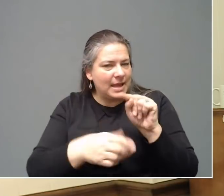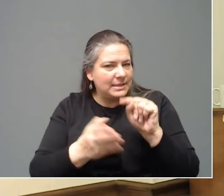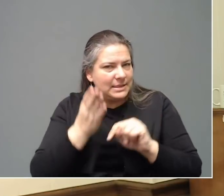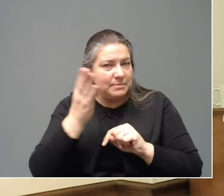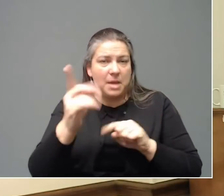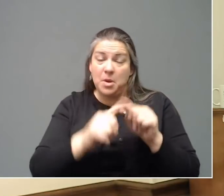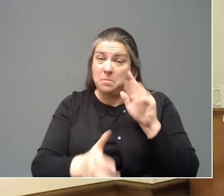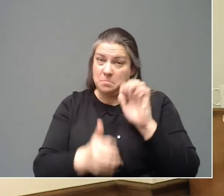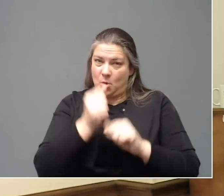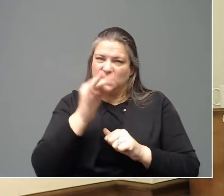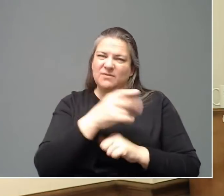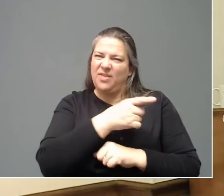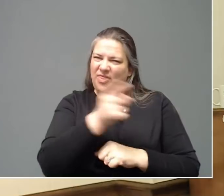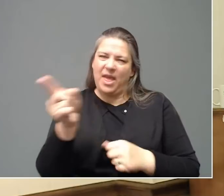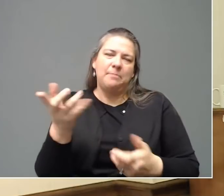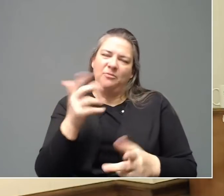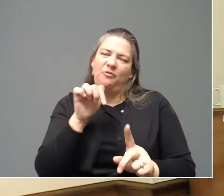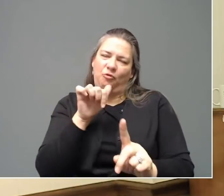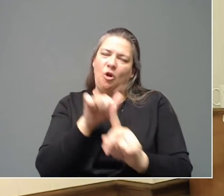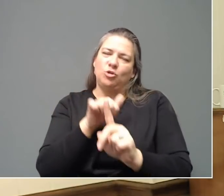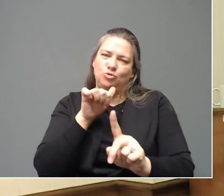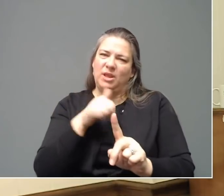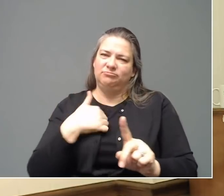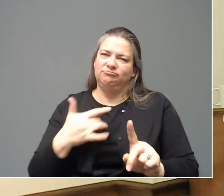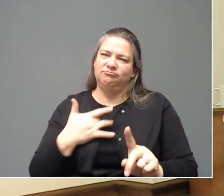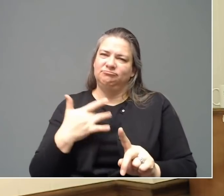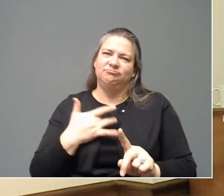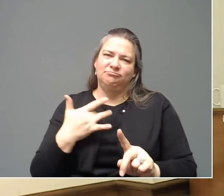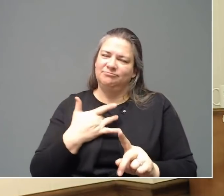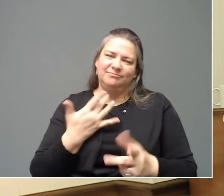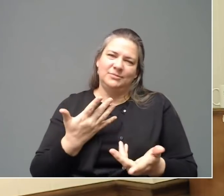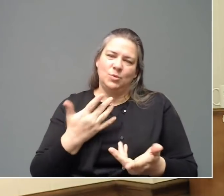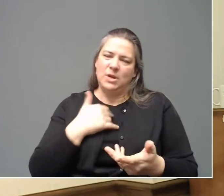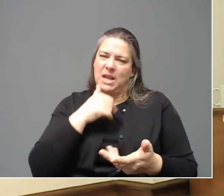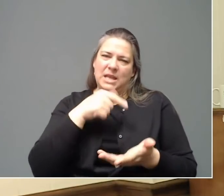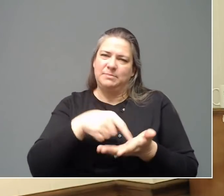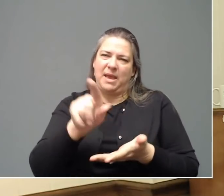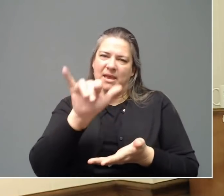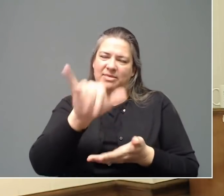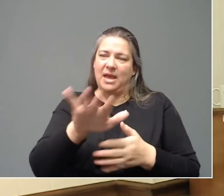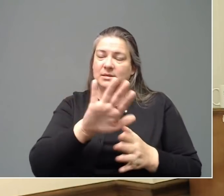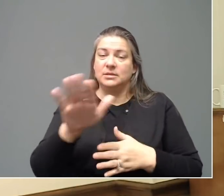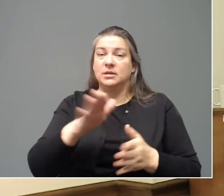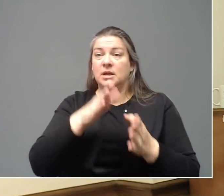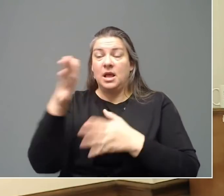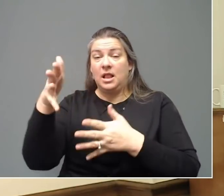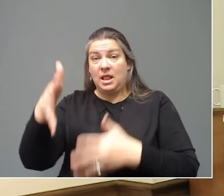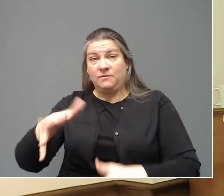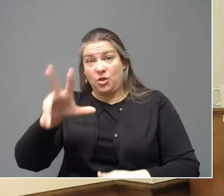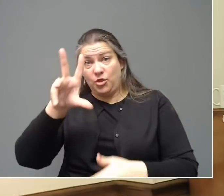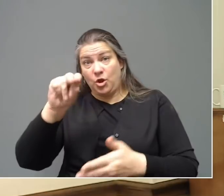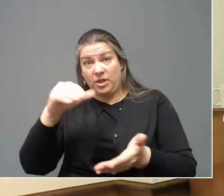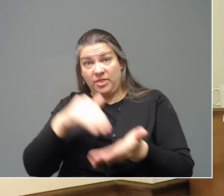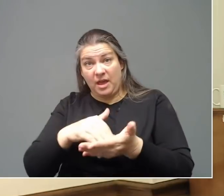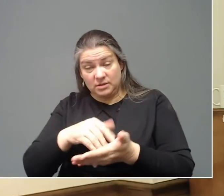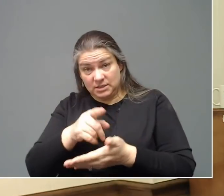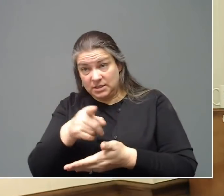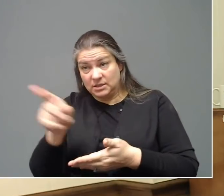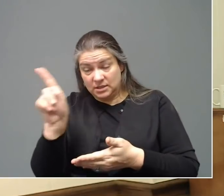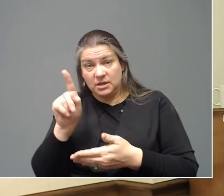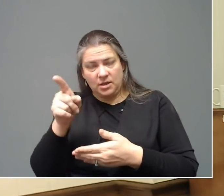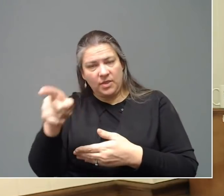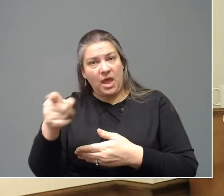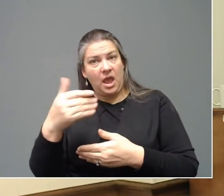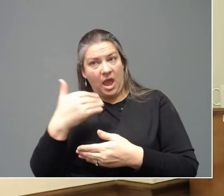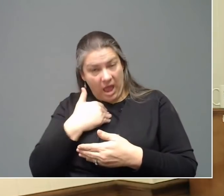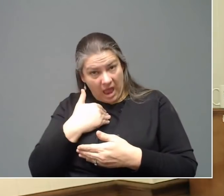are probably our fraudulent claims and are never going to pay out. So that other 30,000 are ones that we do have identity documents.